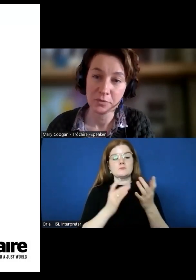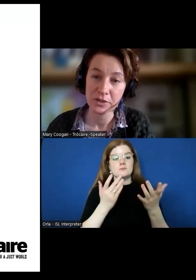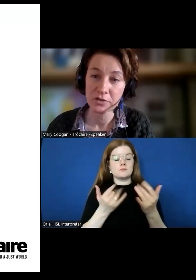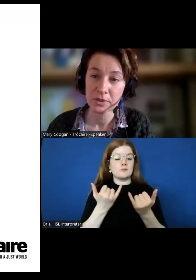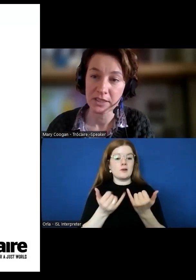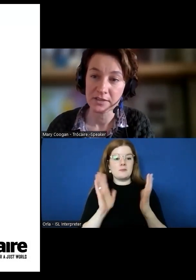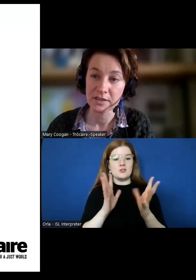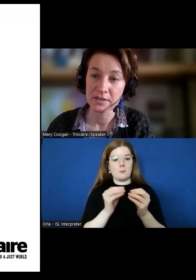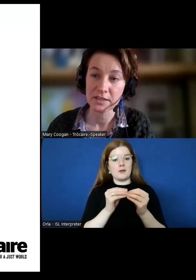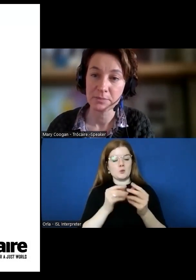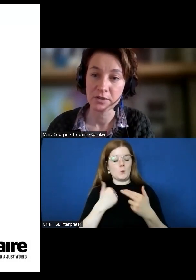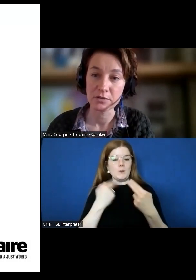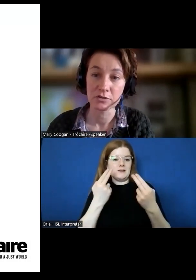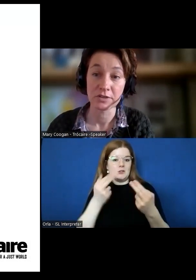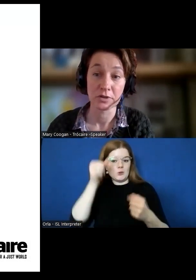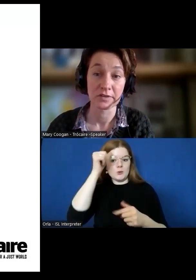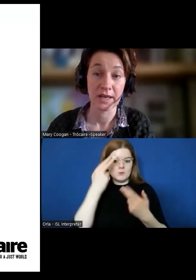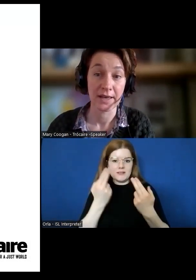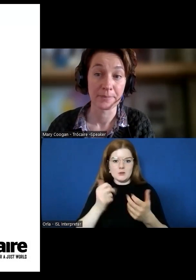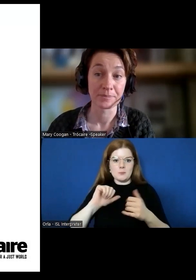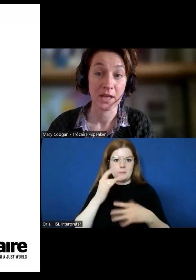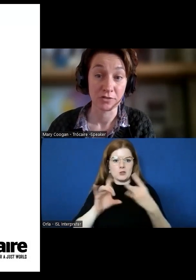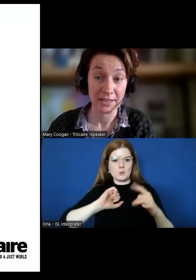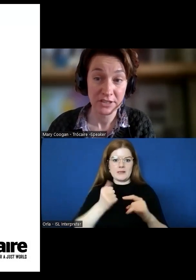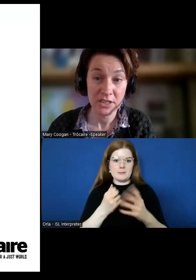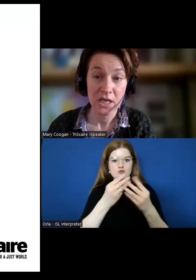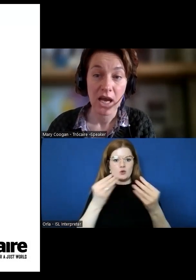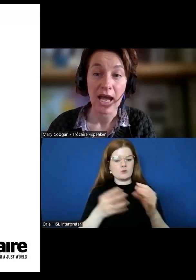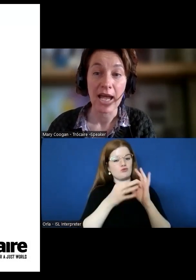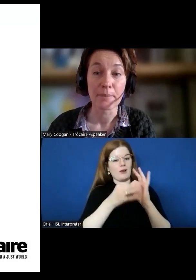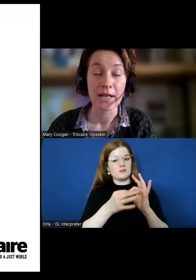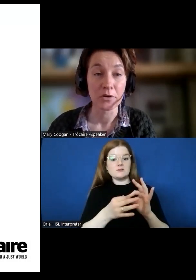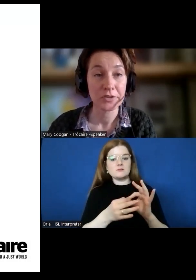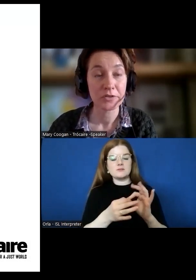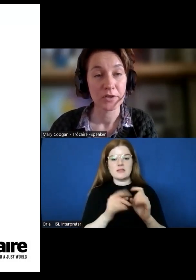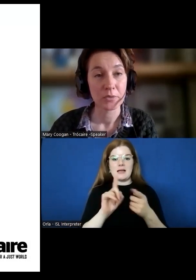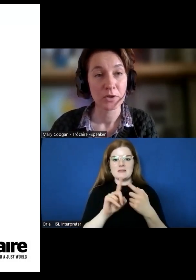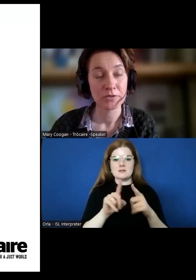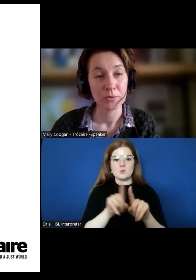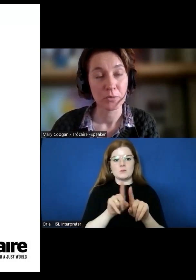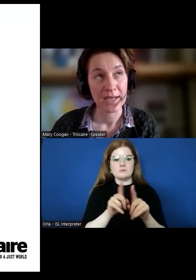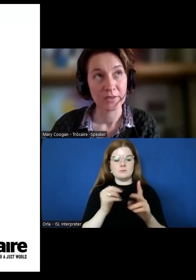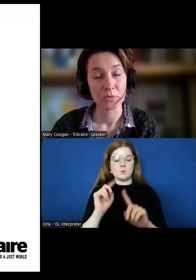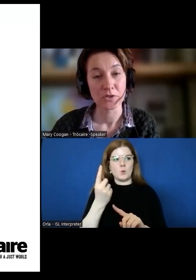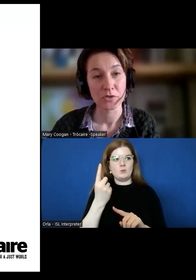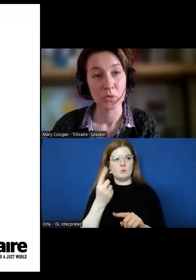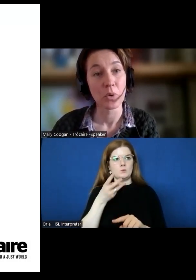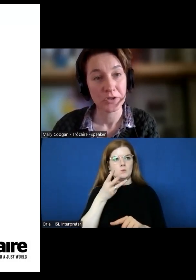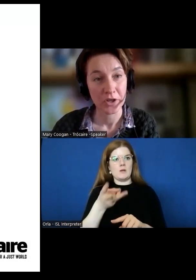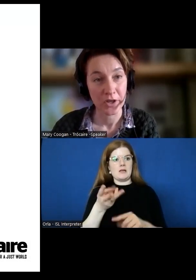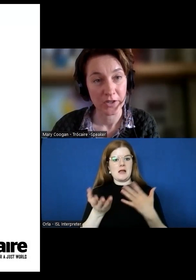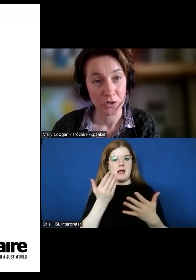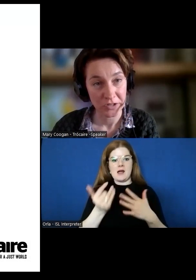Like I said, we knew that we needed to keep the resources as relevant. And also one of the ways in which